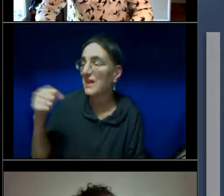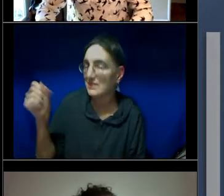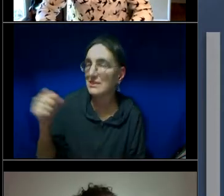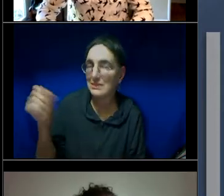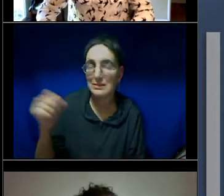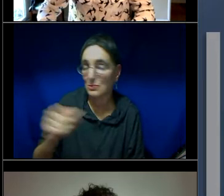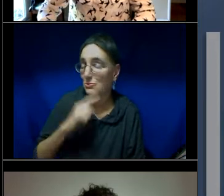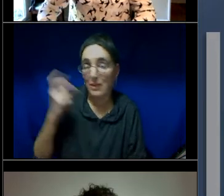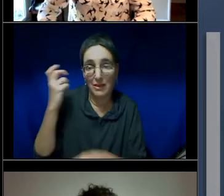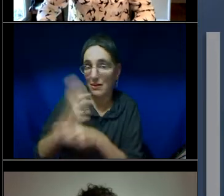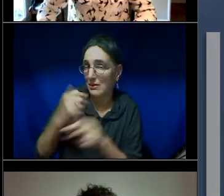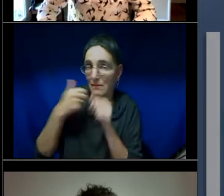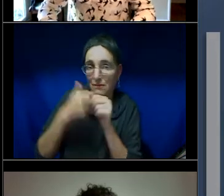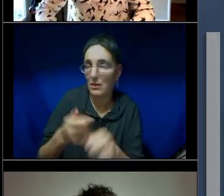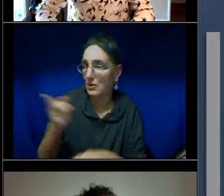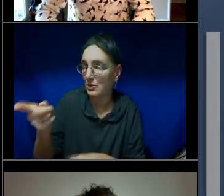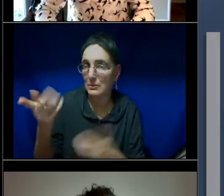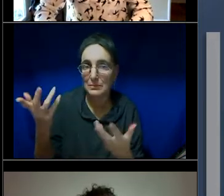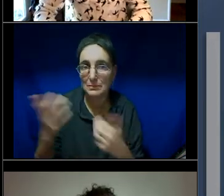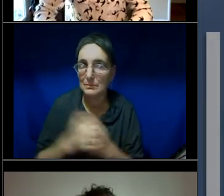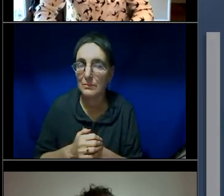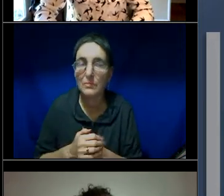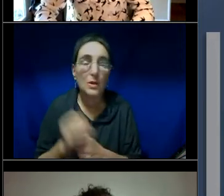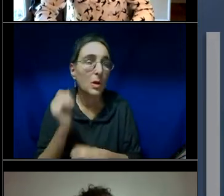hard to follow. Okay,